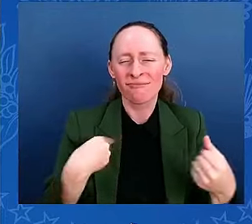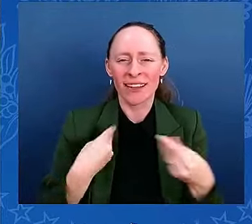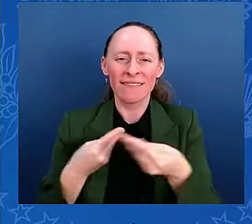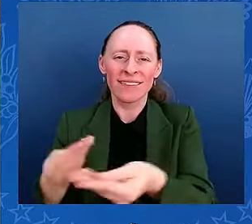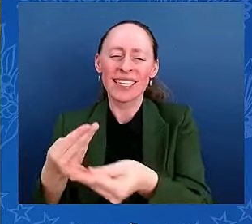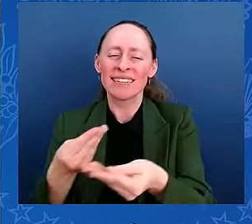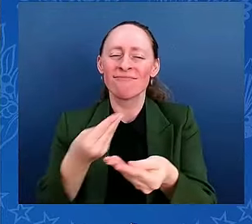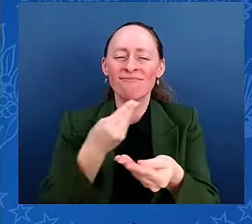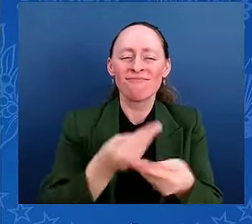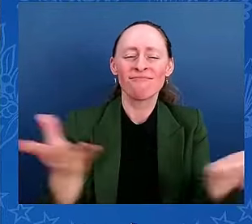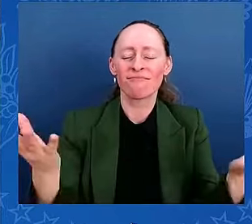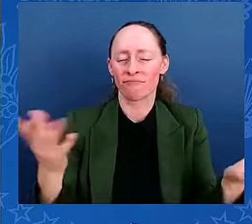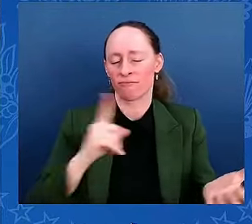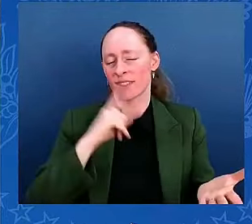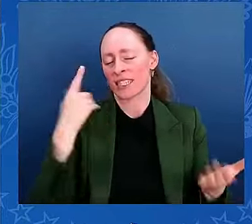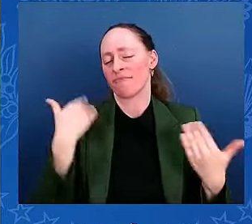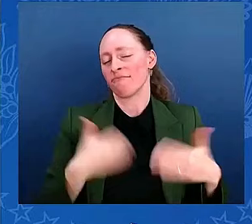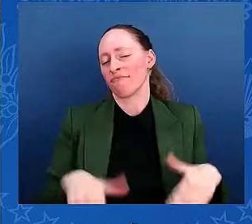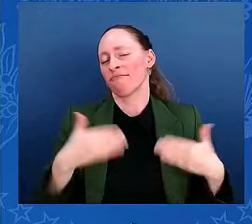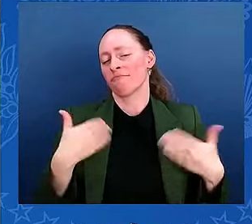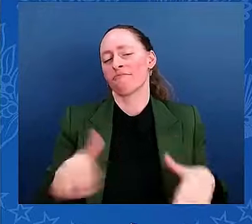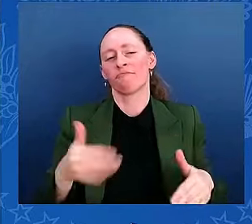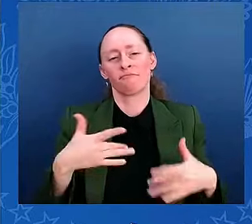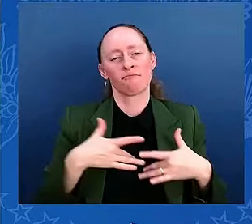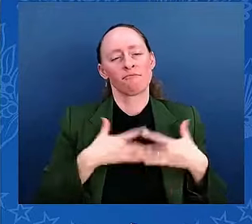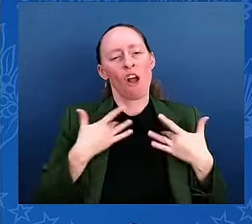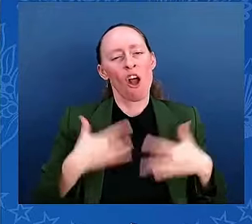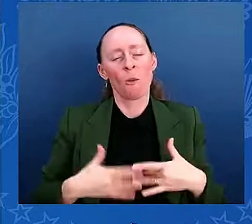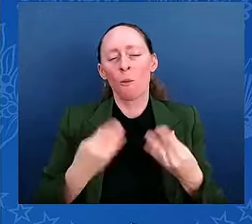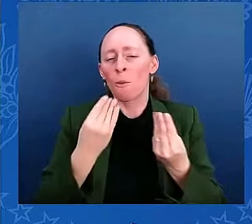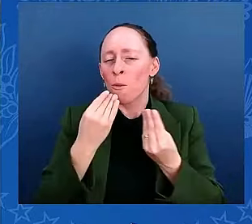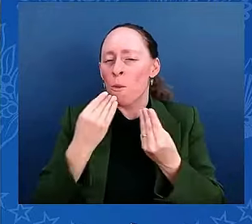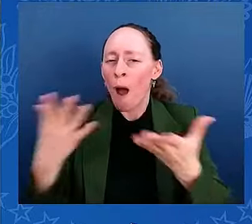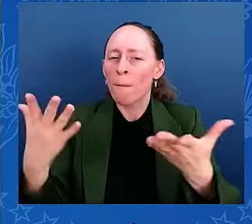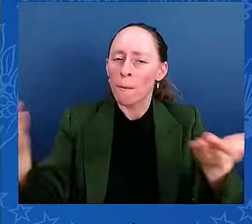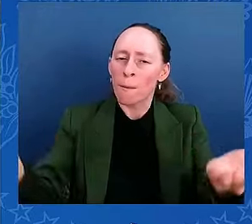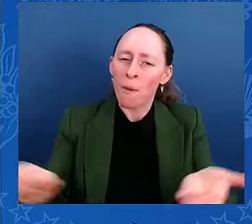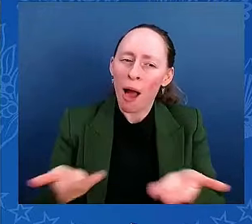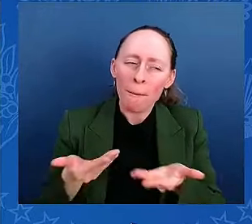like family. And even when times are hard,